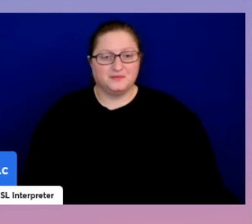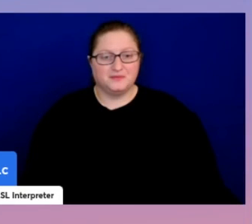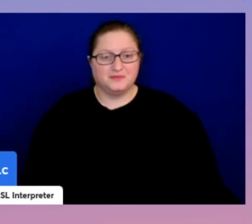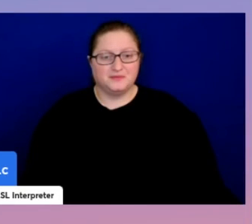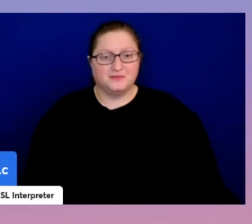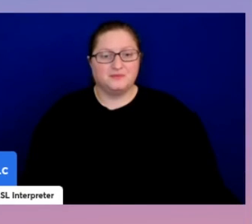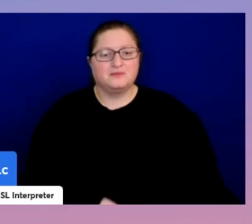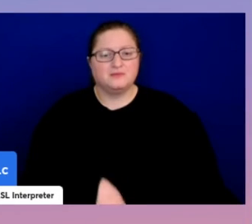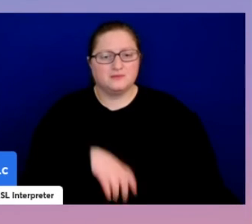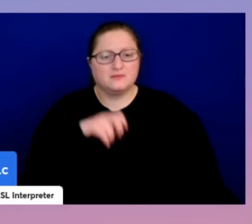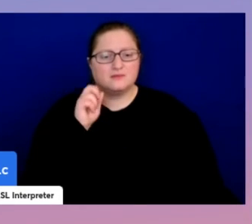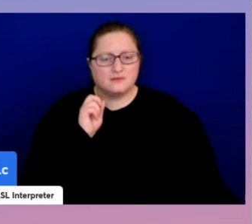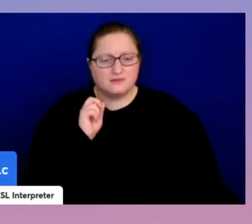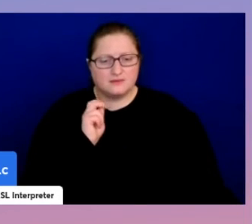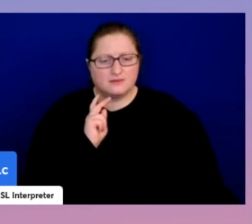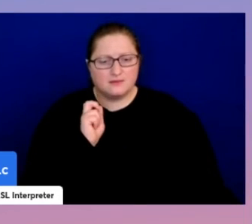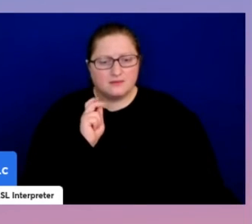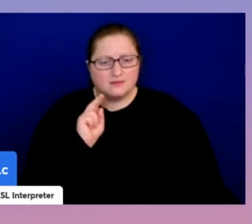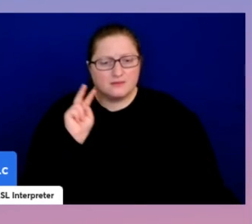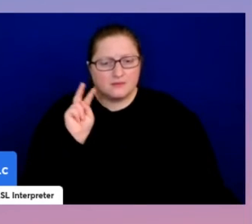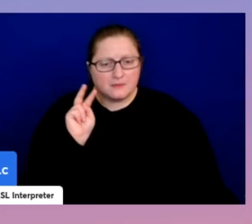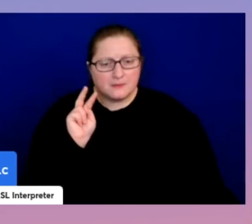Okay, let's see.